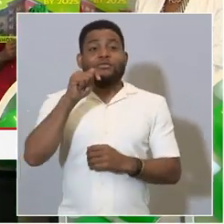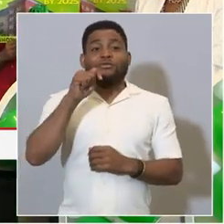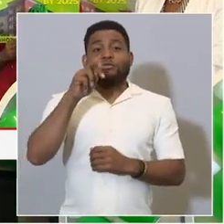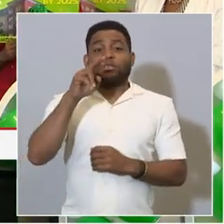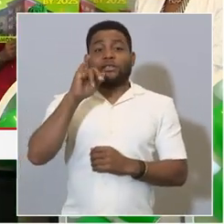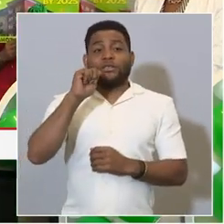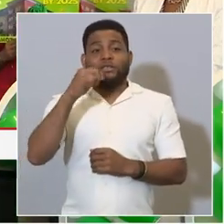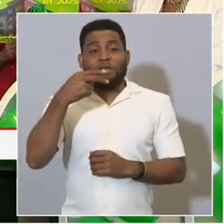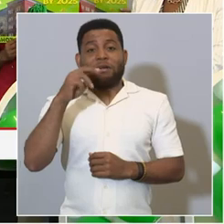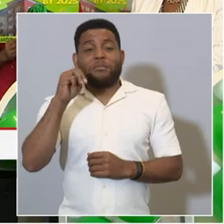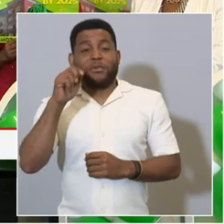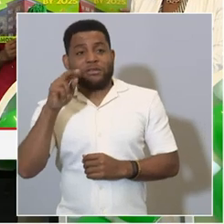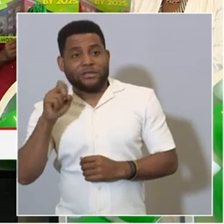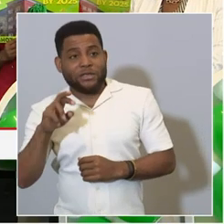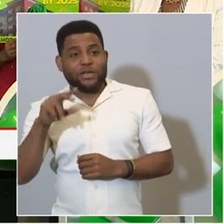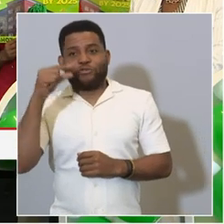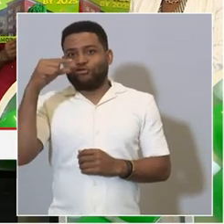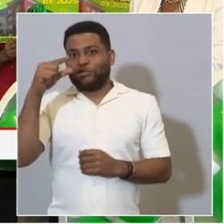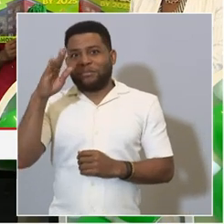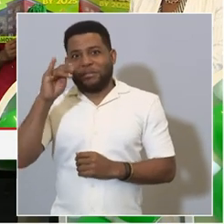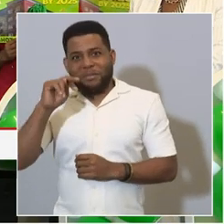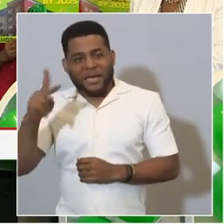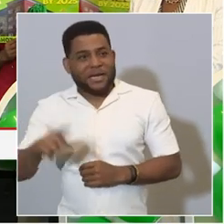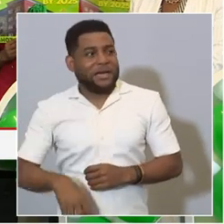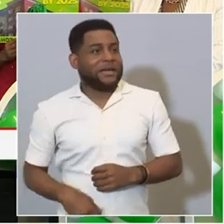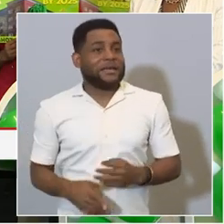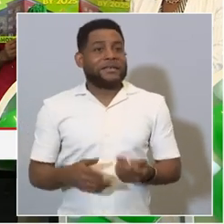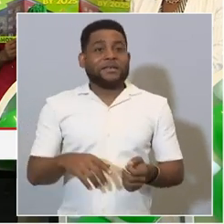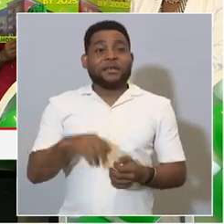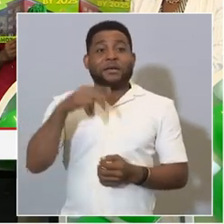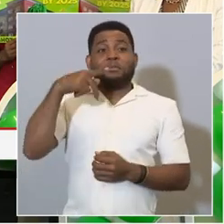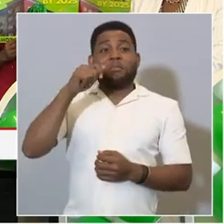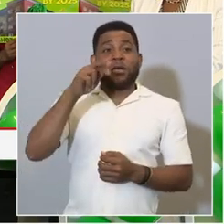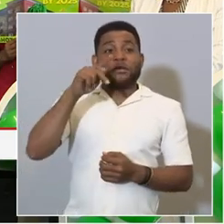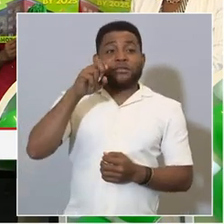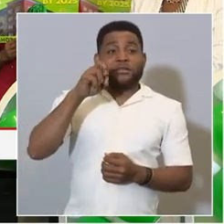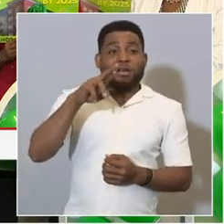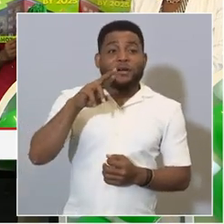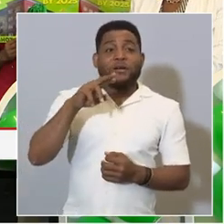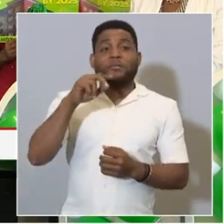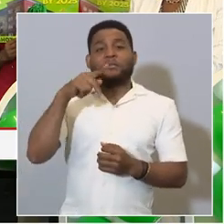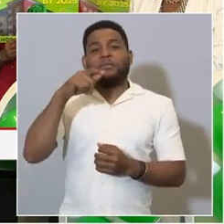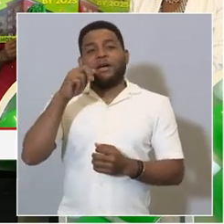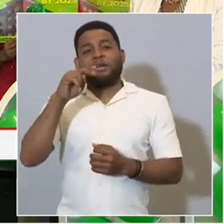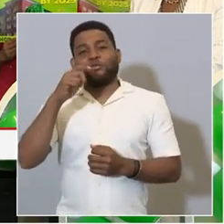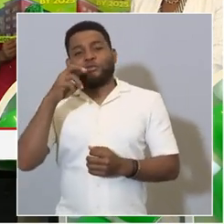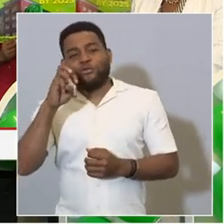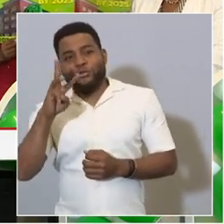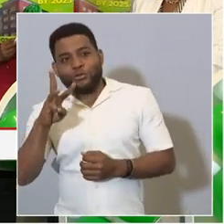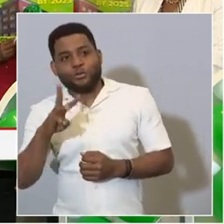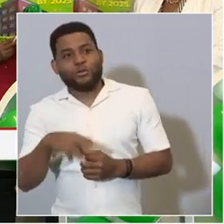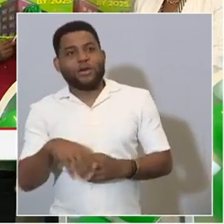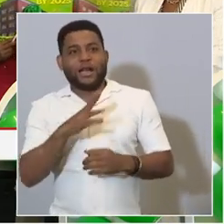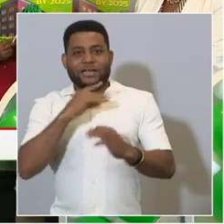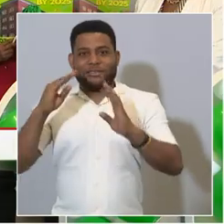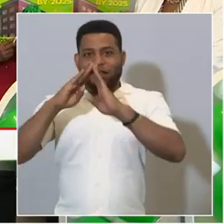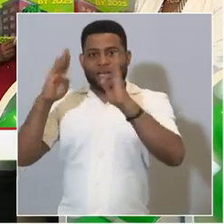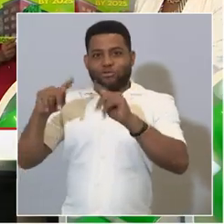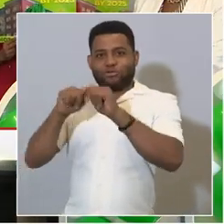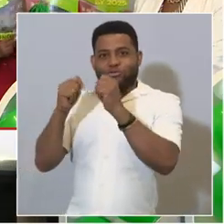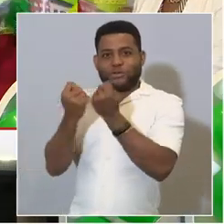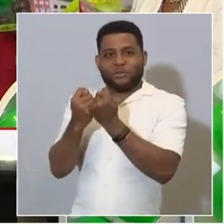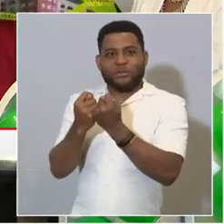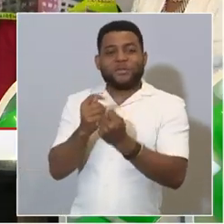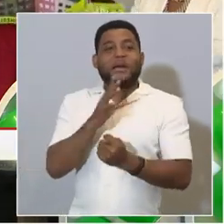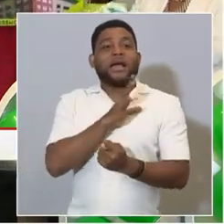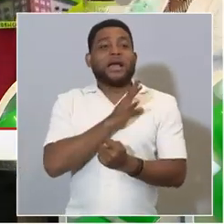Keith Pettigrew and the DC Housing Authority, and Director Anita Cosart in the Office of Planning. We all deserve a round of